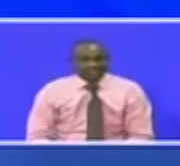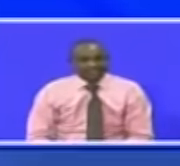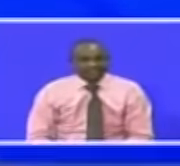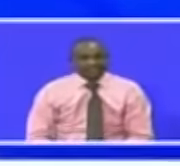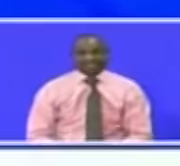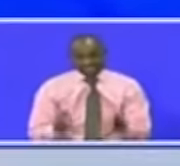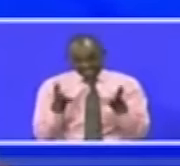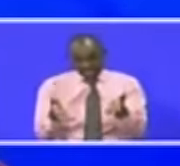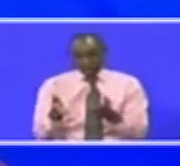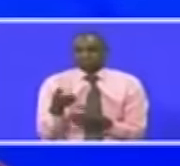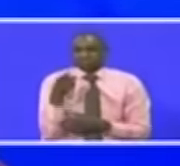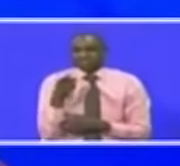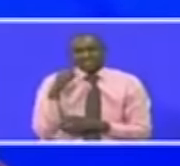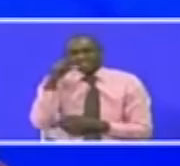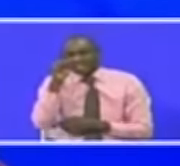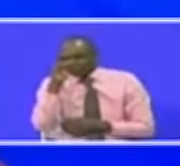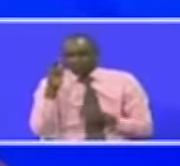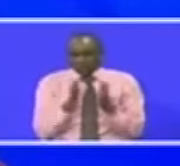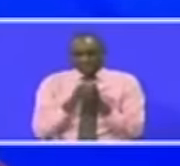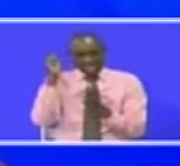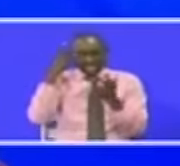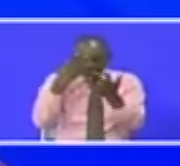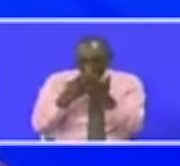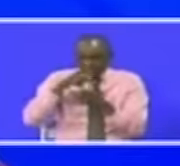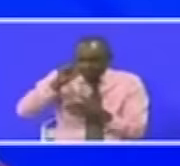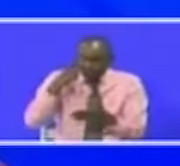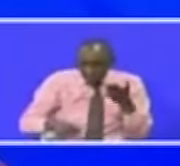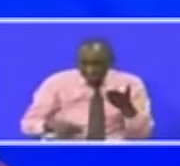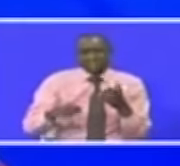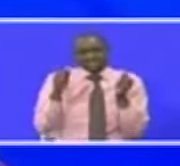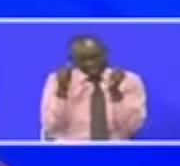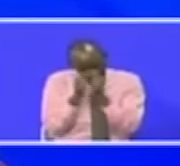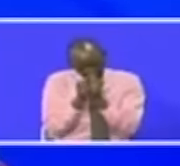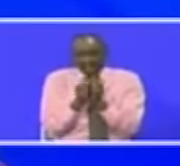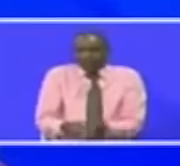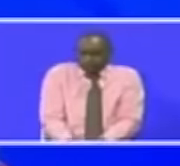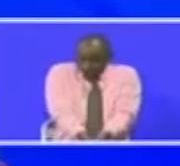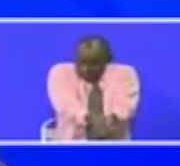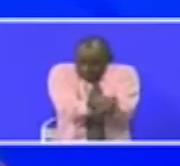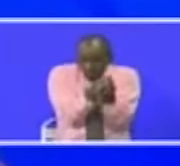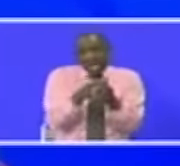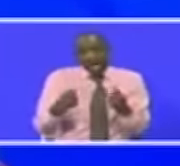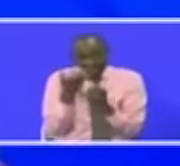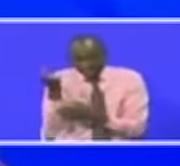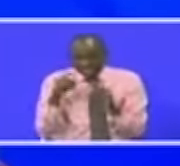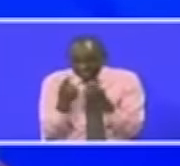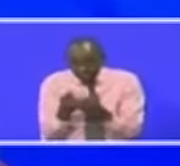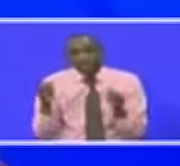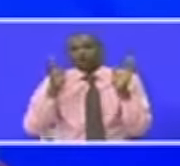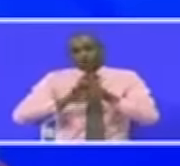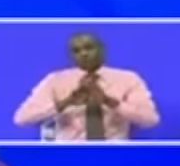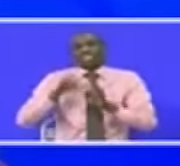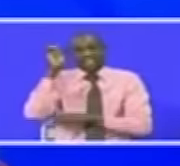The General Service Unit and Kenya Prisons women teams won the 10th Amaco Insurance Volleyball Tournament that came to a close in